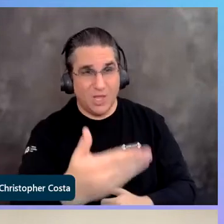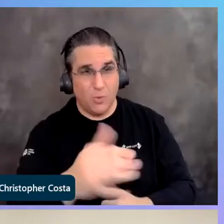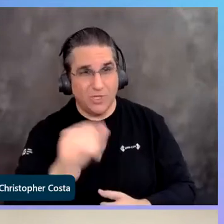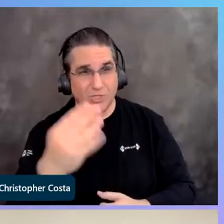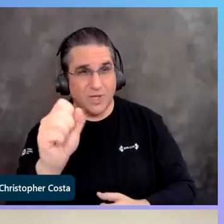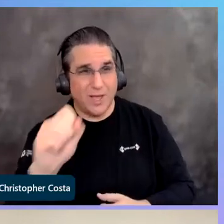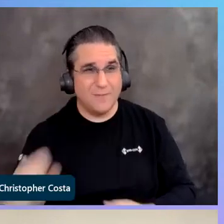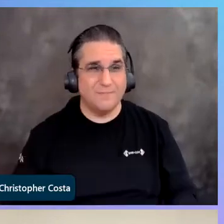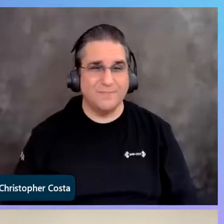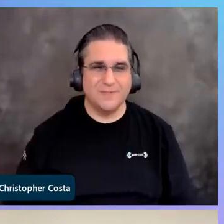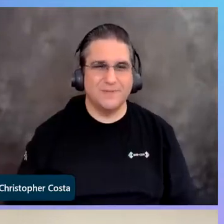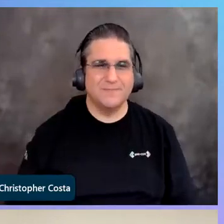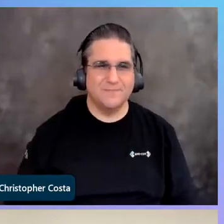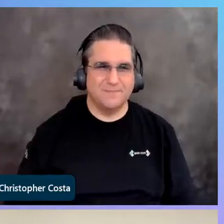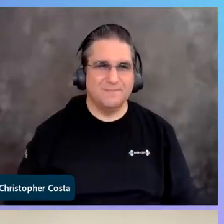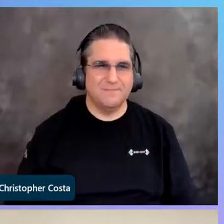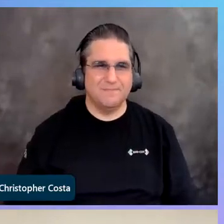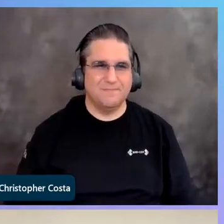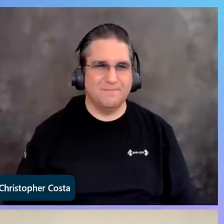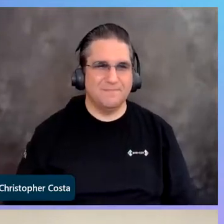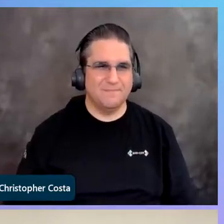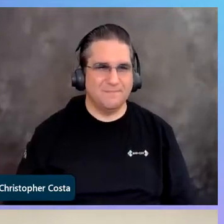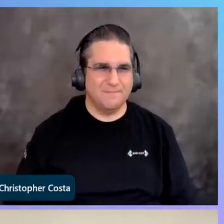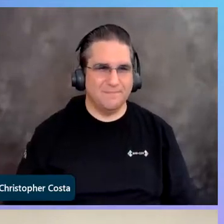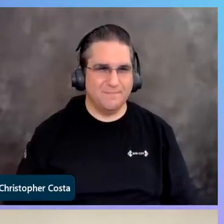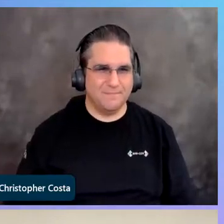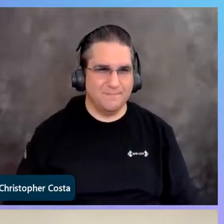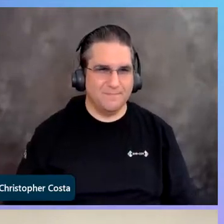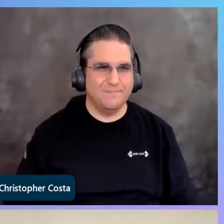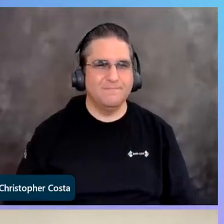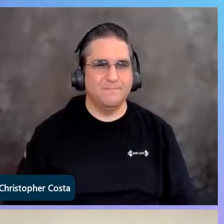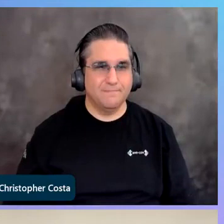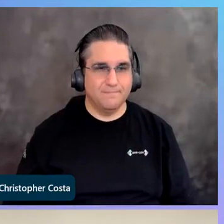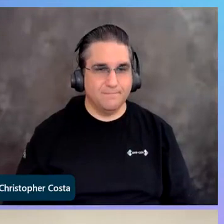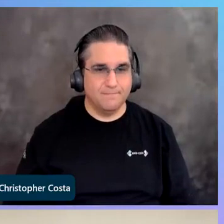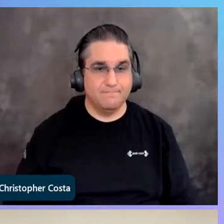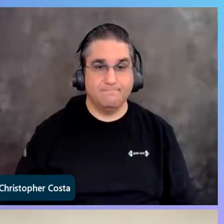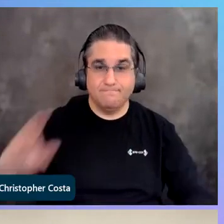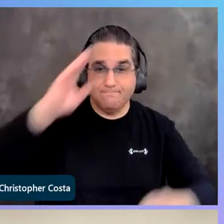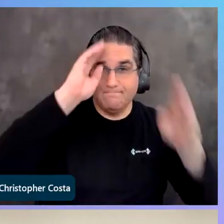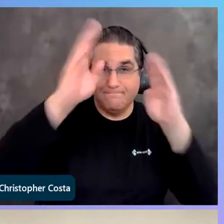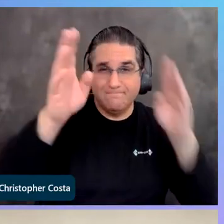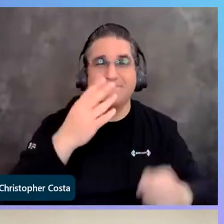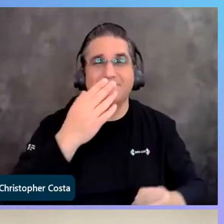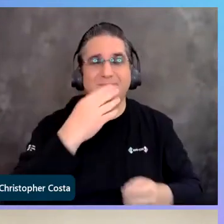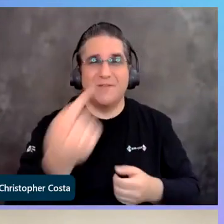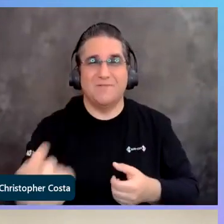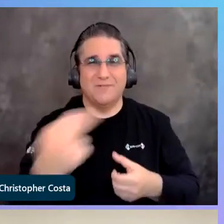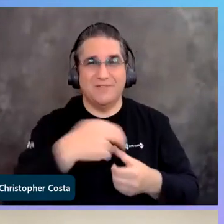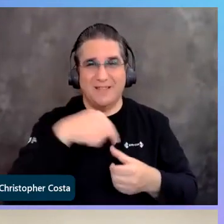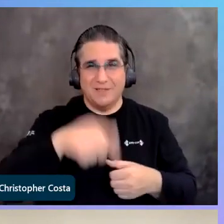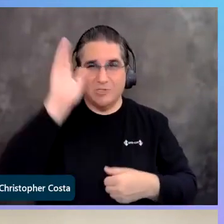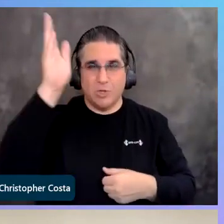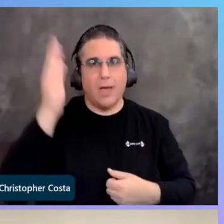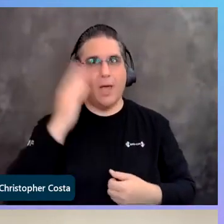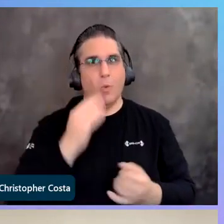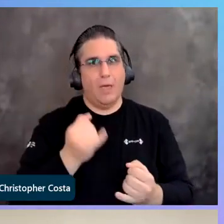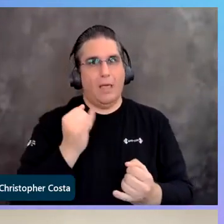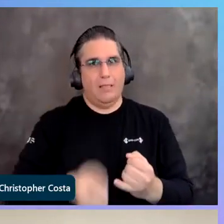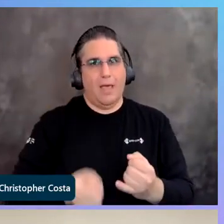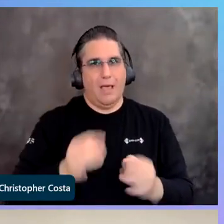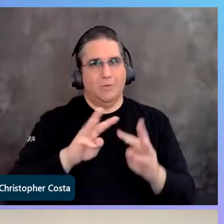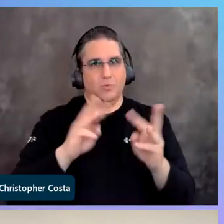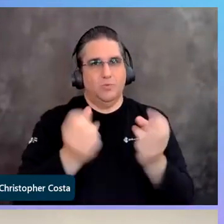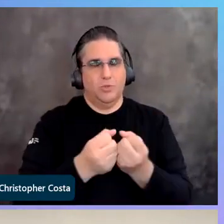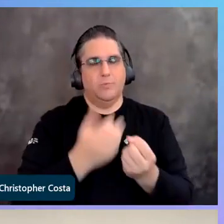All right. How's everyone doing? Thank you all for attending the talk. I know it's the last slot of the conference, so thank you all so much for sticking